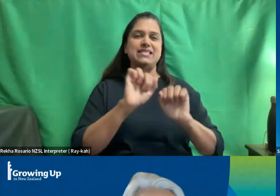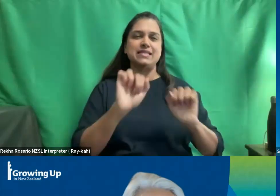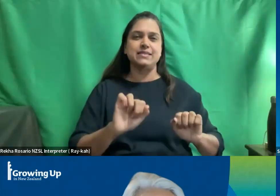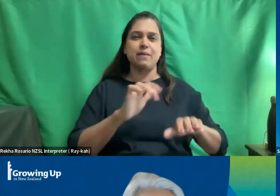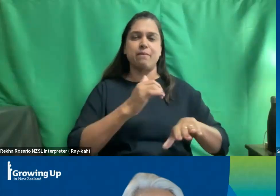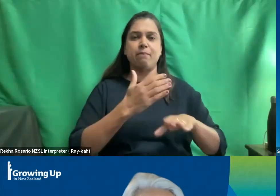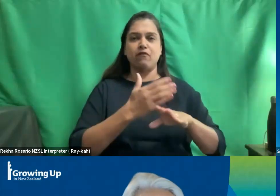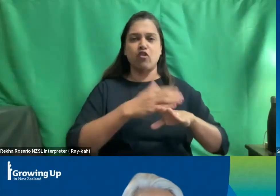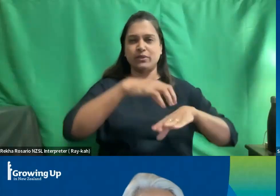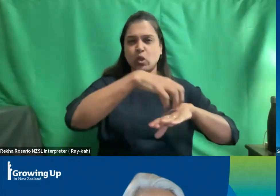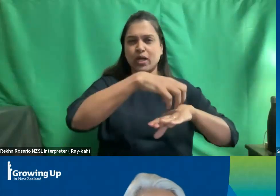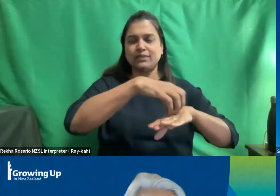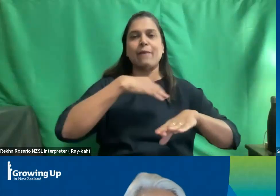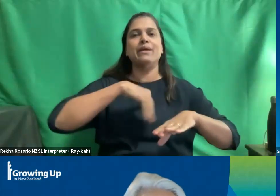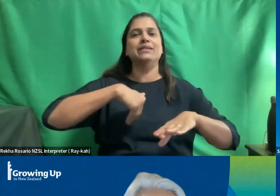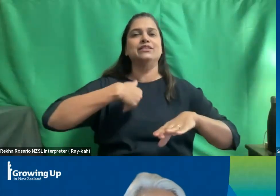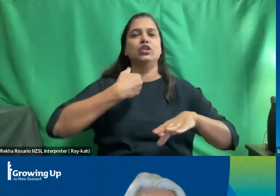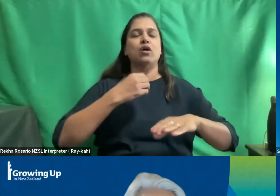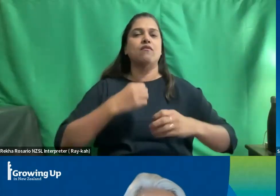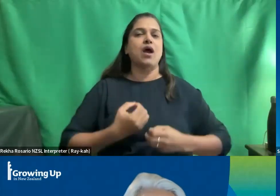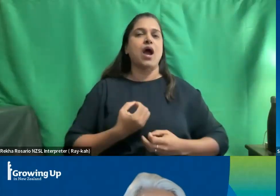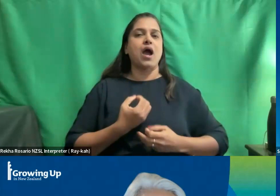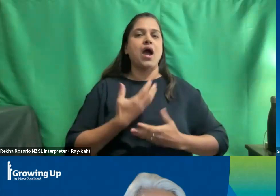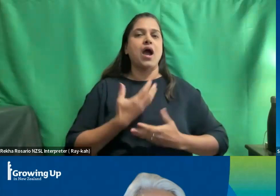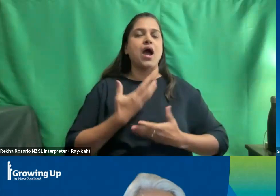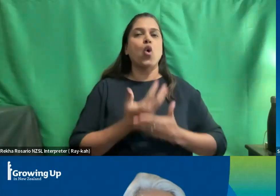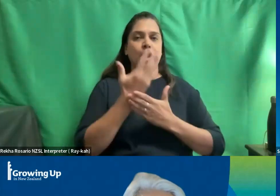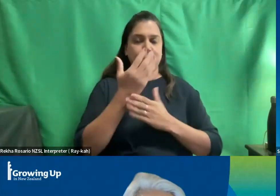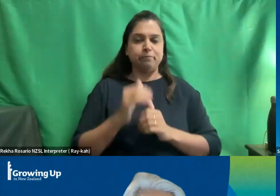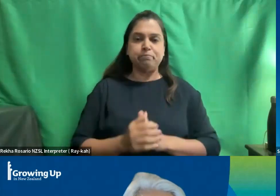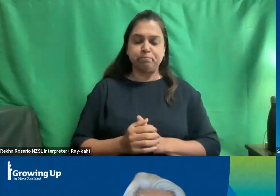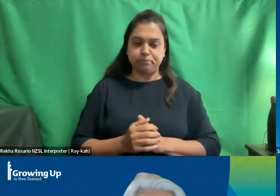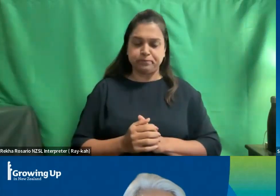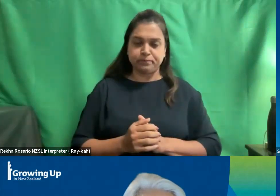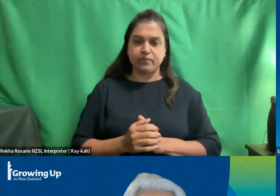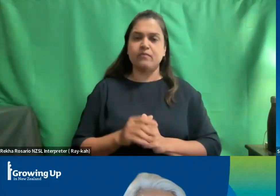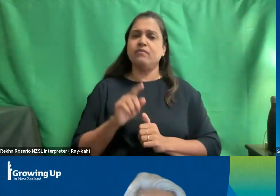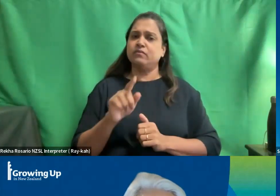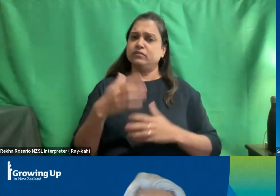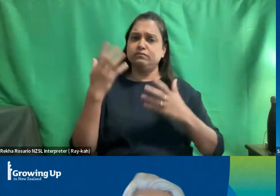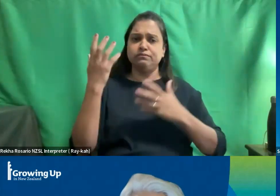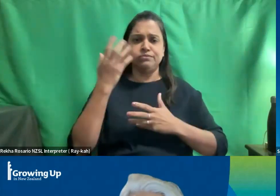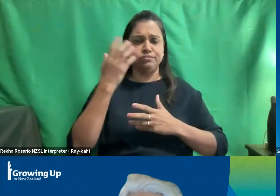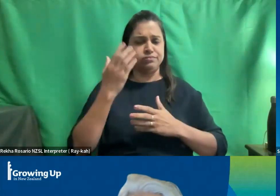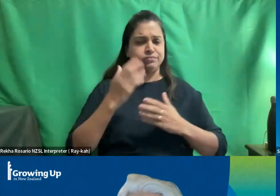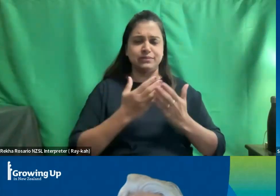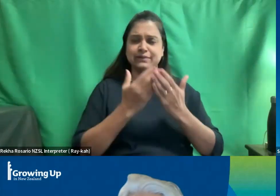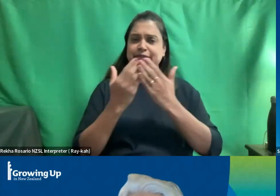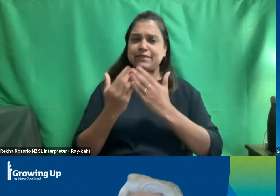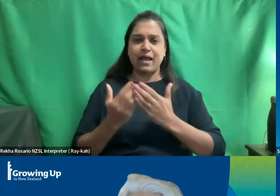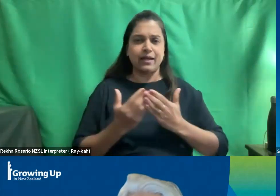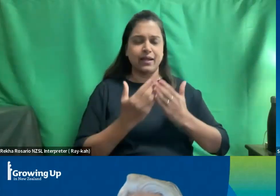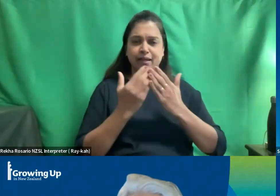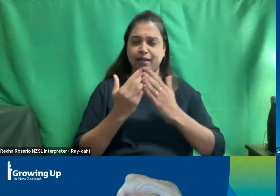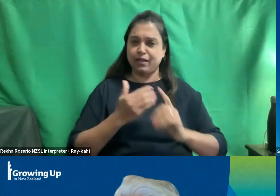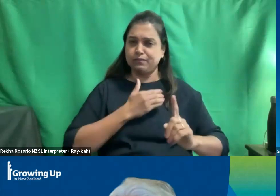Manatū Hauora, the Ministry of Health. Kirsten's been walking alongside the study for a wee while now, and I